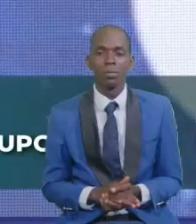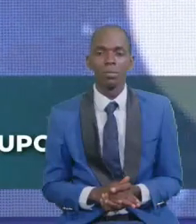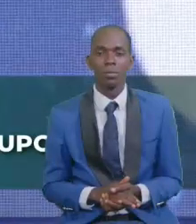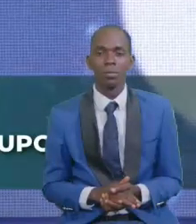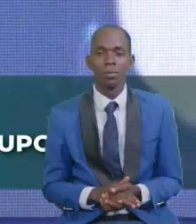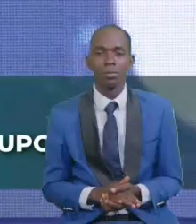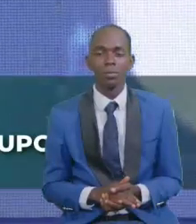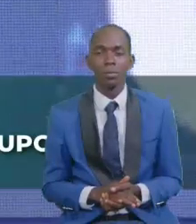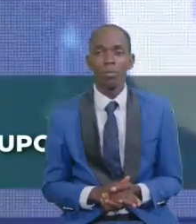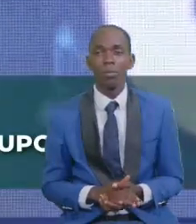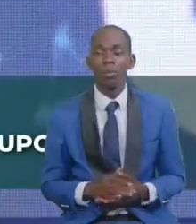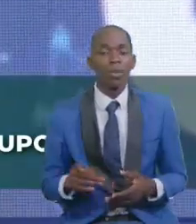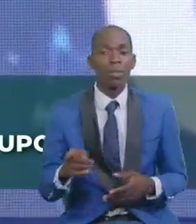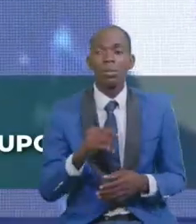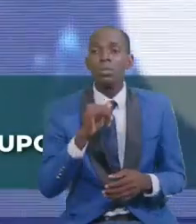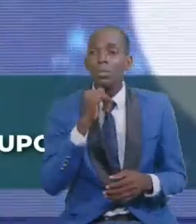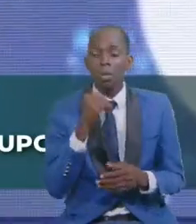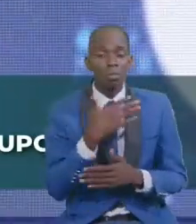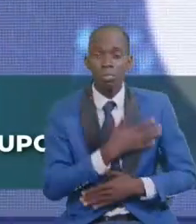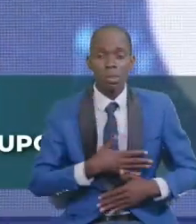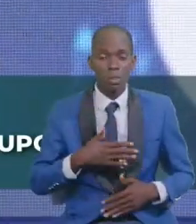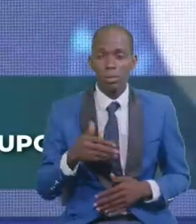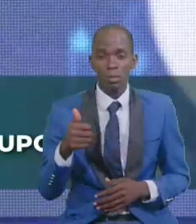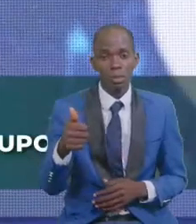You cannot even please yourself. You have to please them.